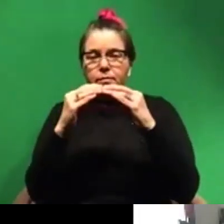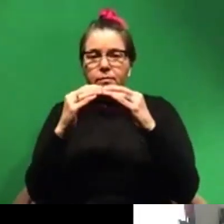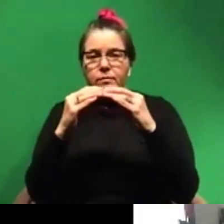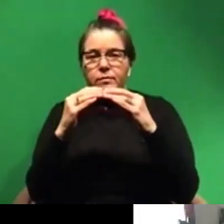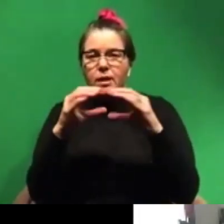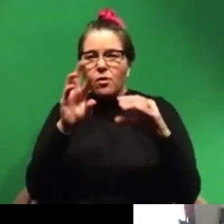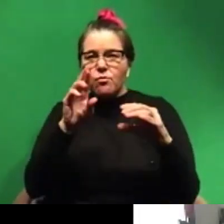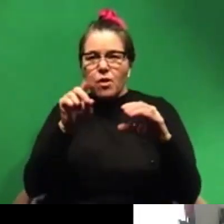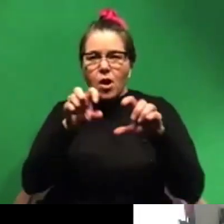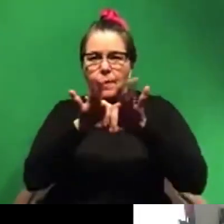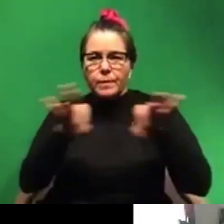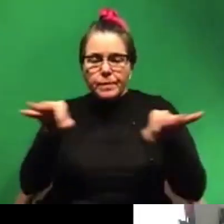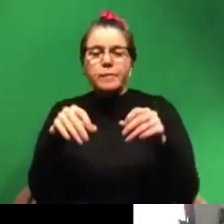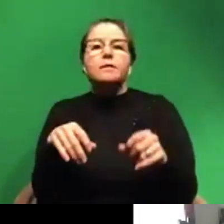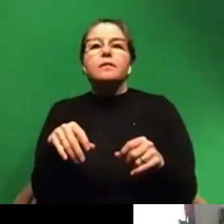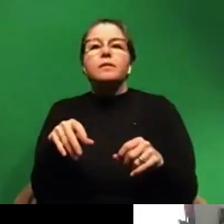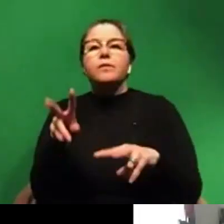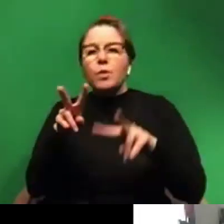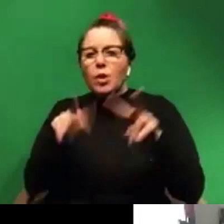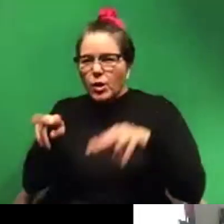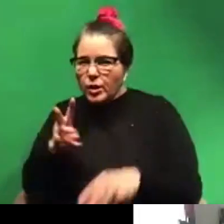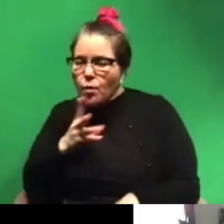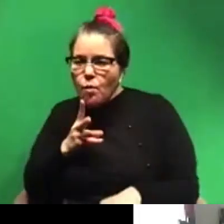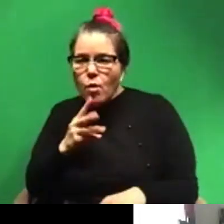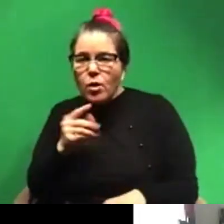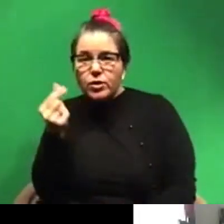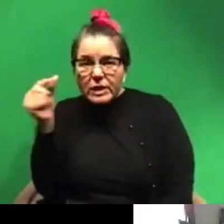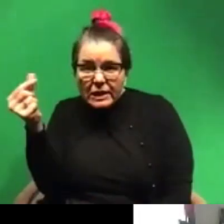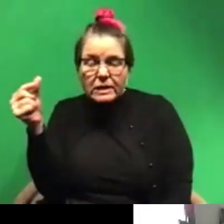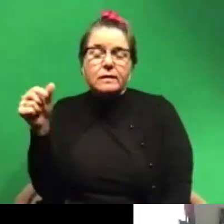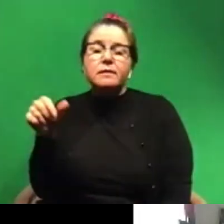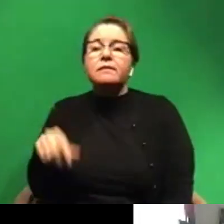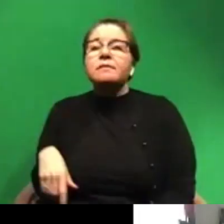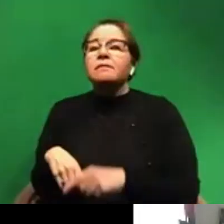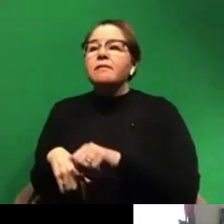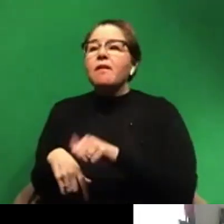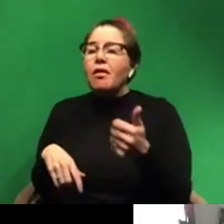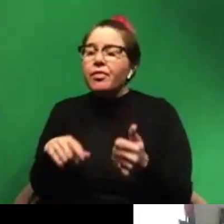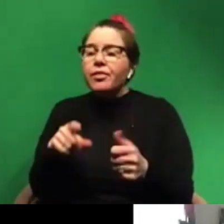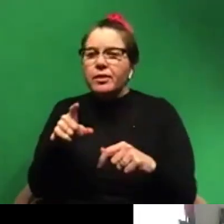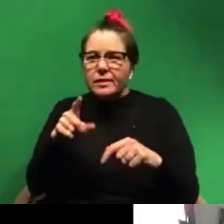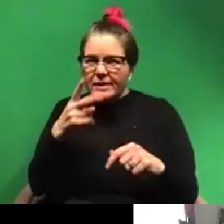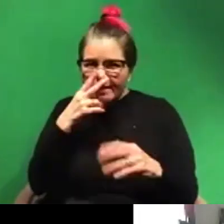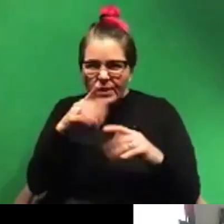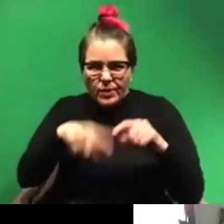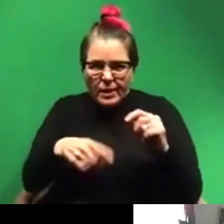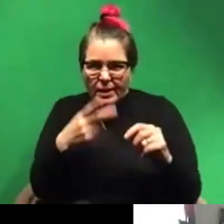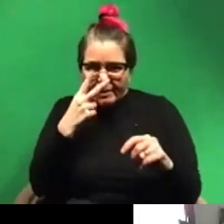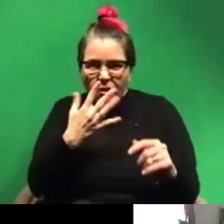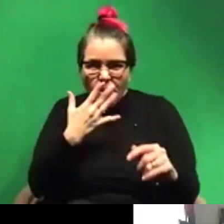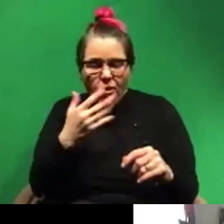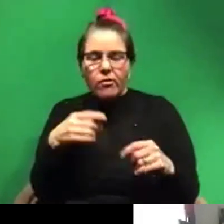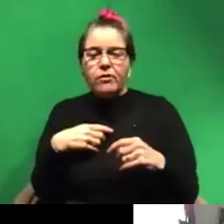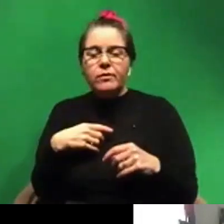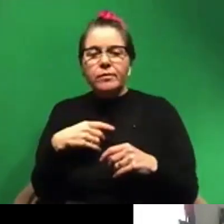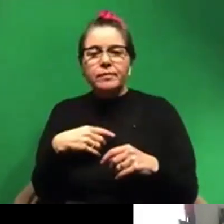shape. If you look in the water, there are some that are green and others that are transparent when you look at them under the microscope. There are